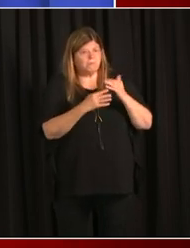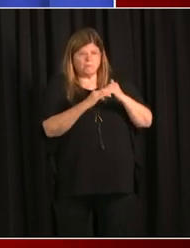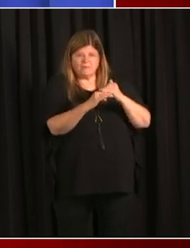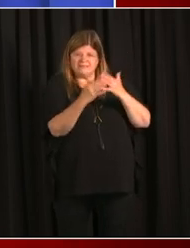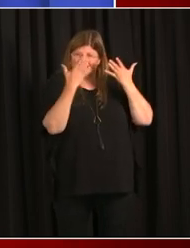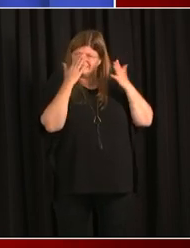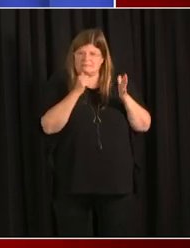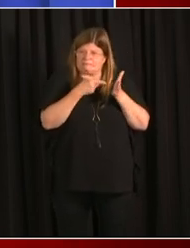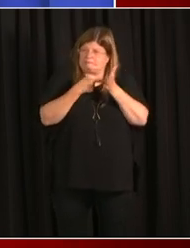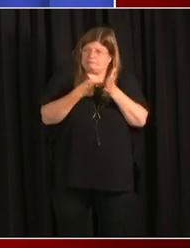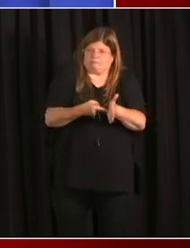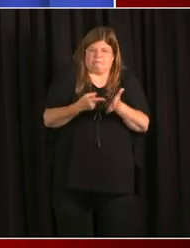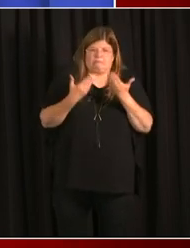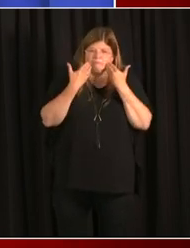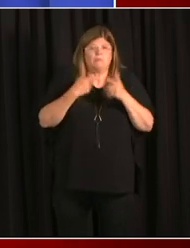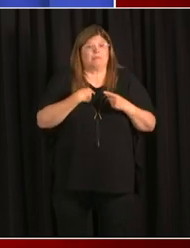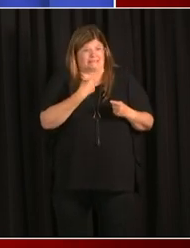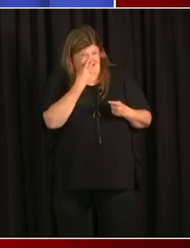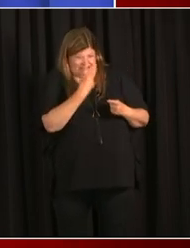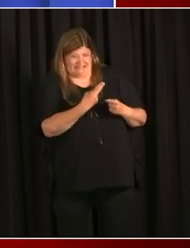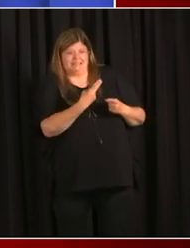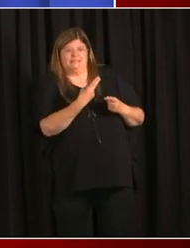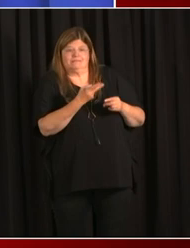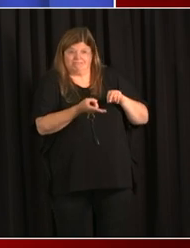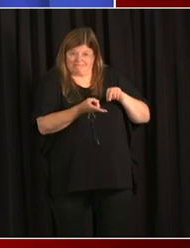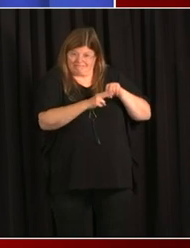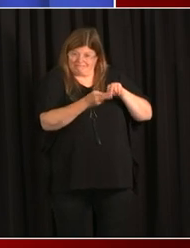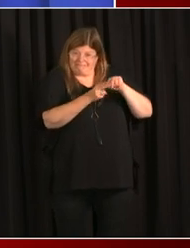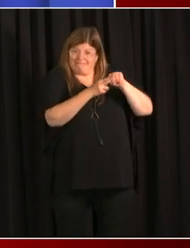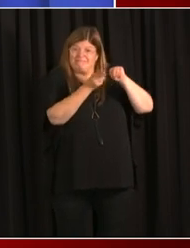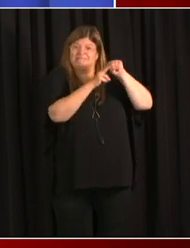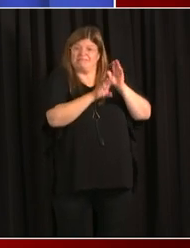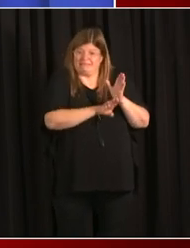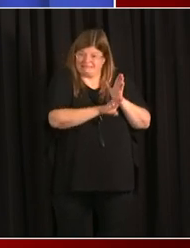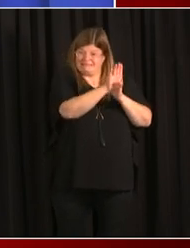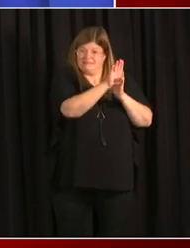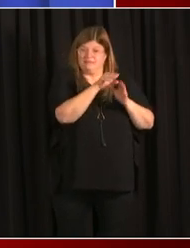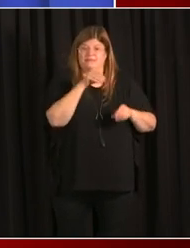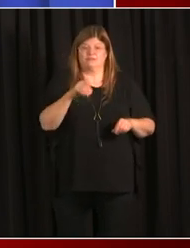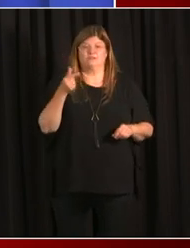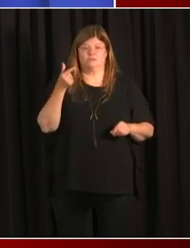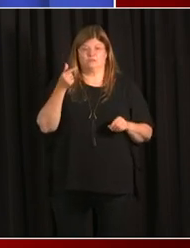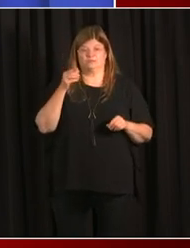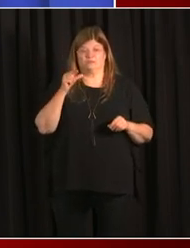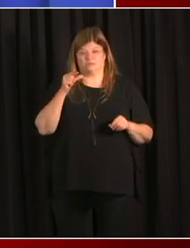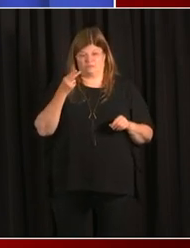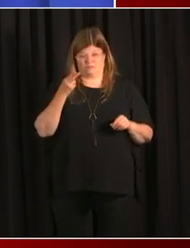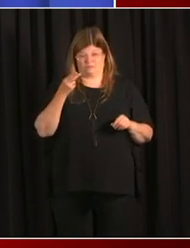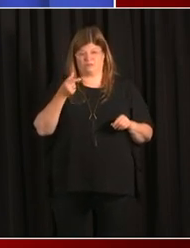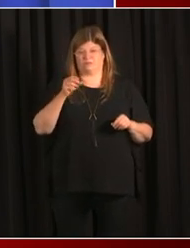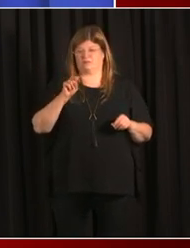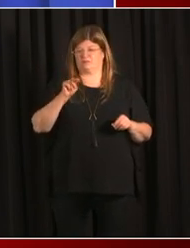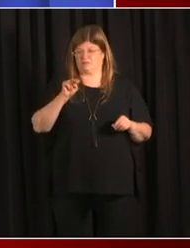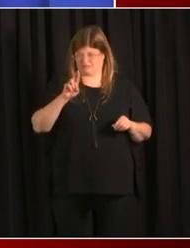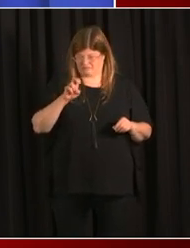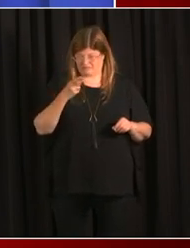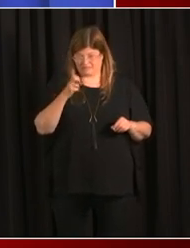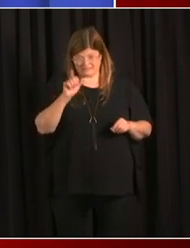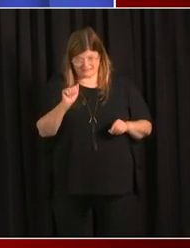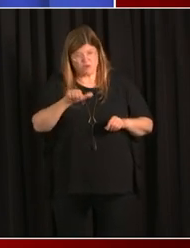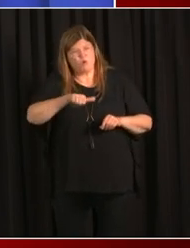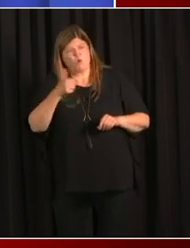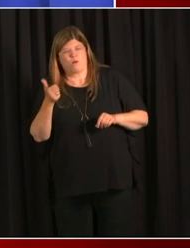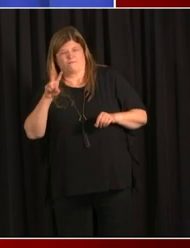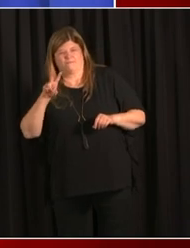year. We have seen a upward trend in gonorrhea and chlamydia over the past